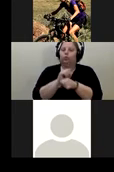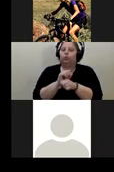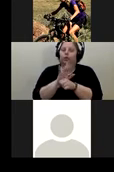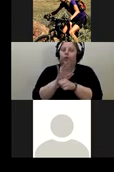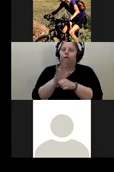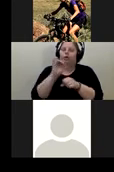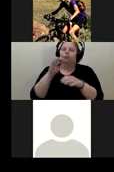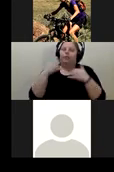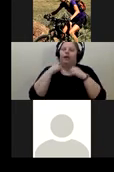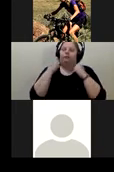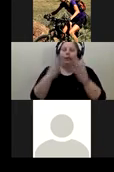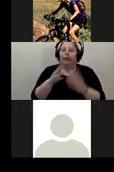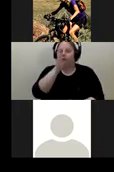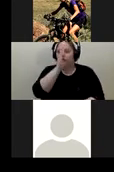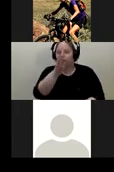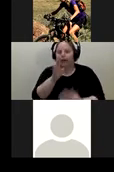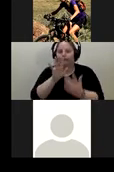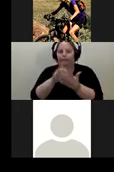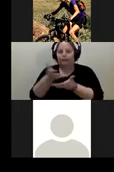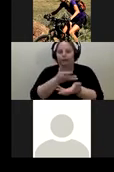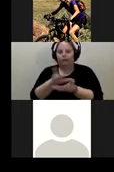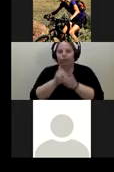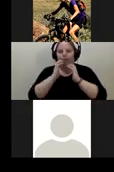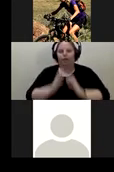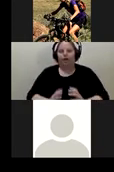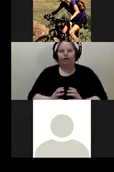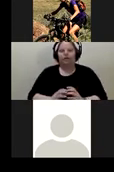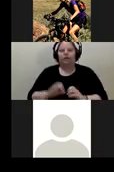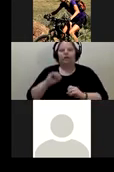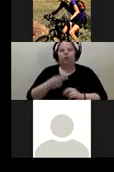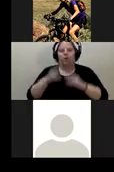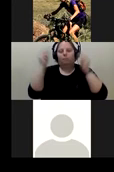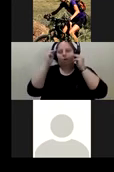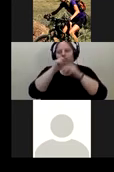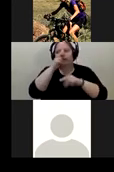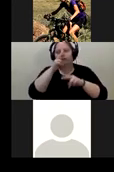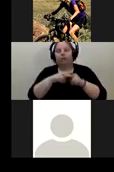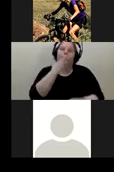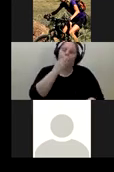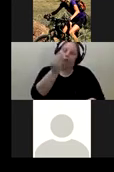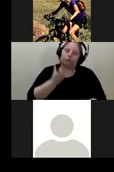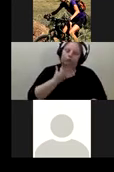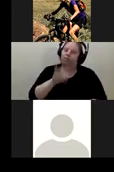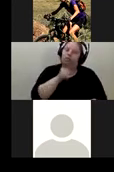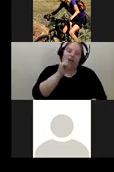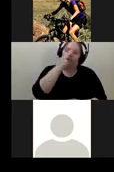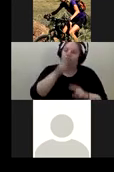do have a lot of direct contact with clients? Oh, migraines aren't fun. Thank you for saying so. They are not.